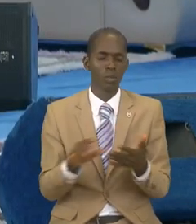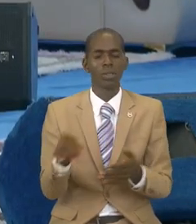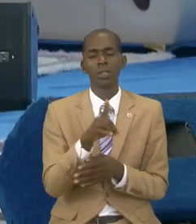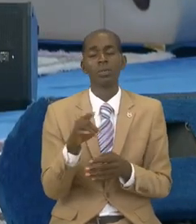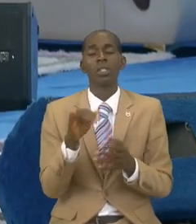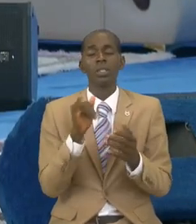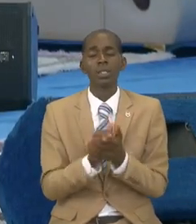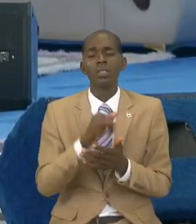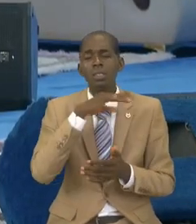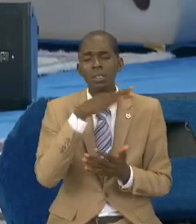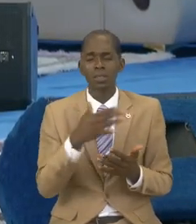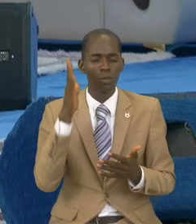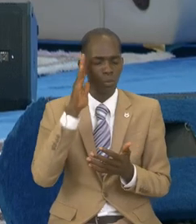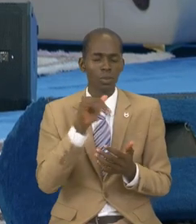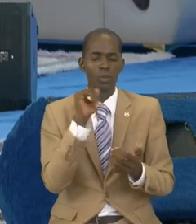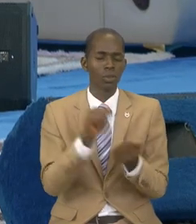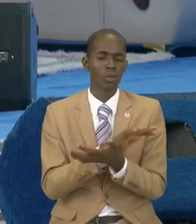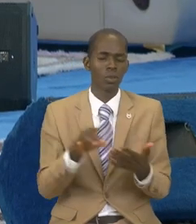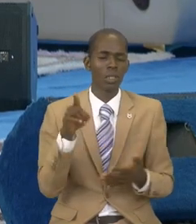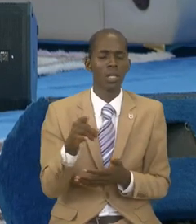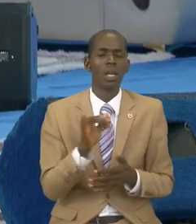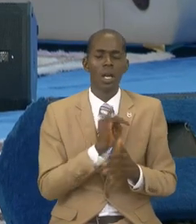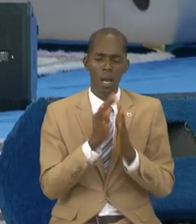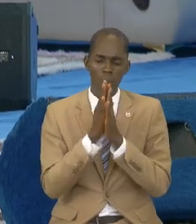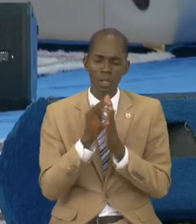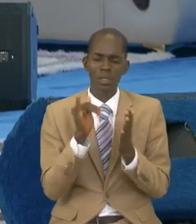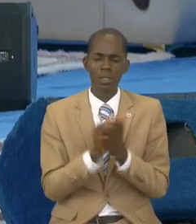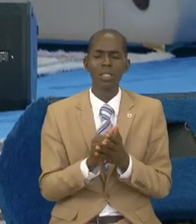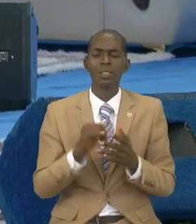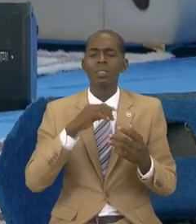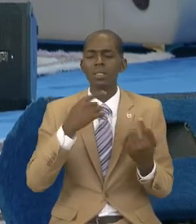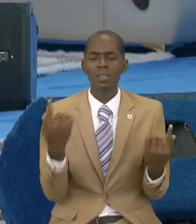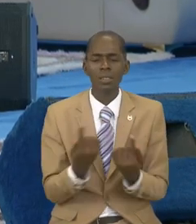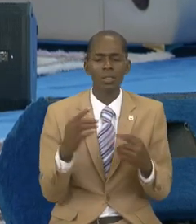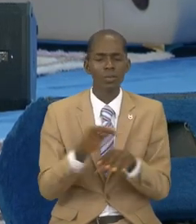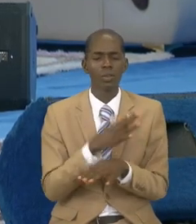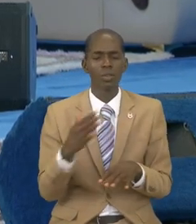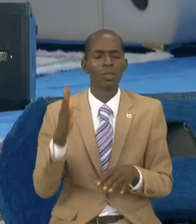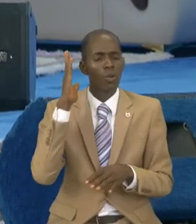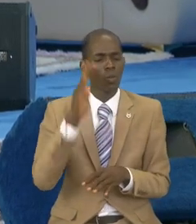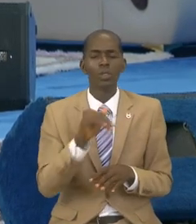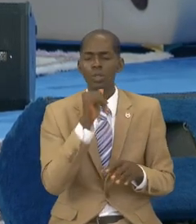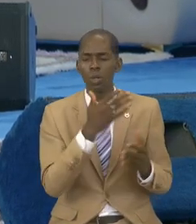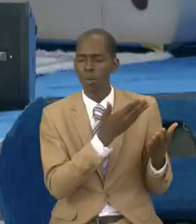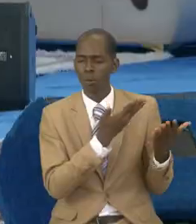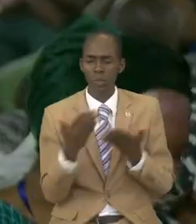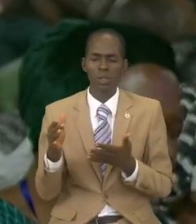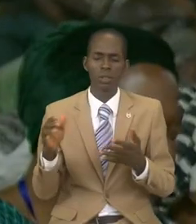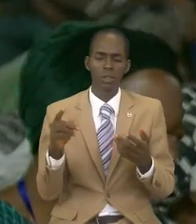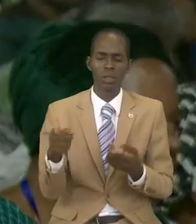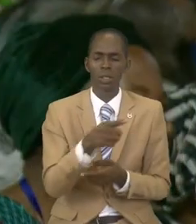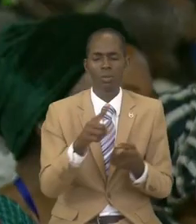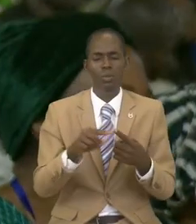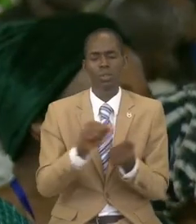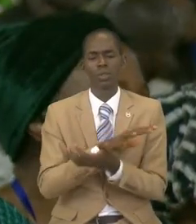Iniquity will not be their ruin. And I pray that transgression will not be their destruction in Jesus' name.